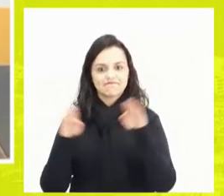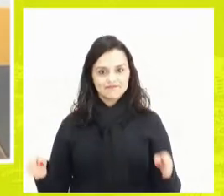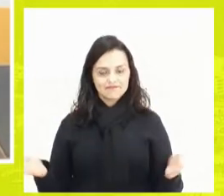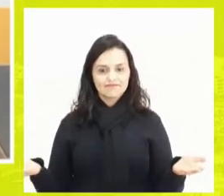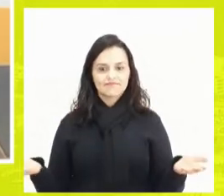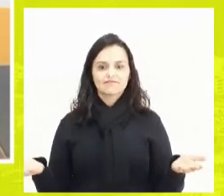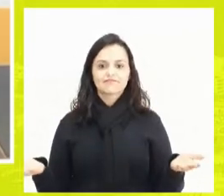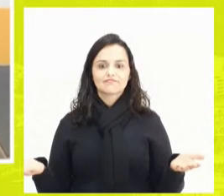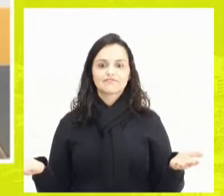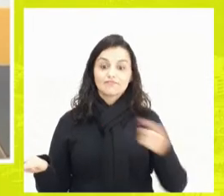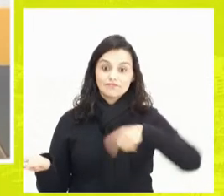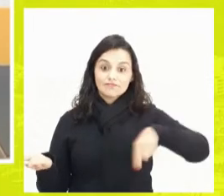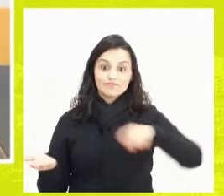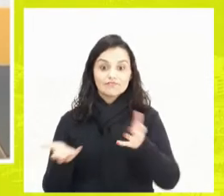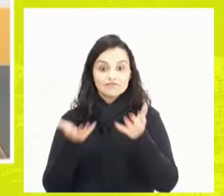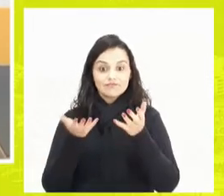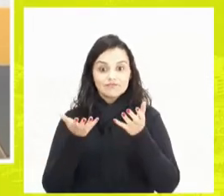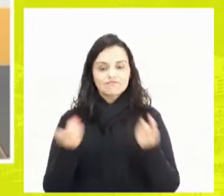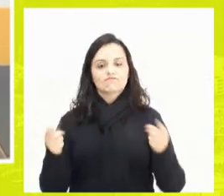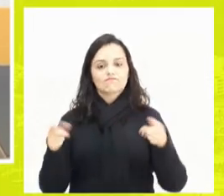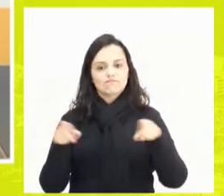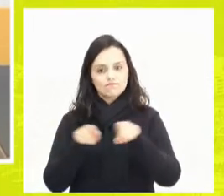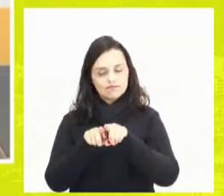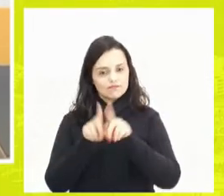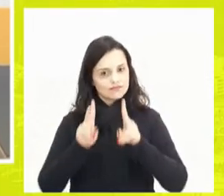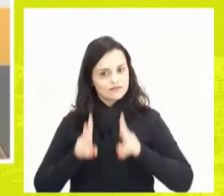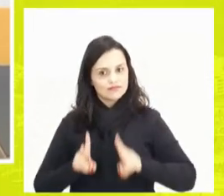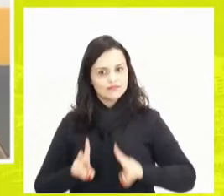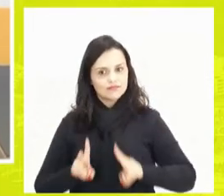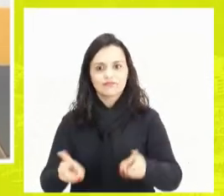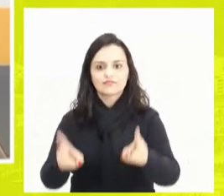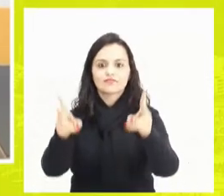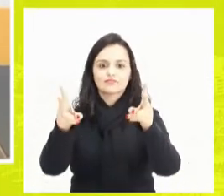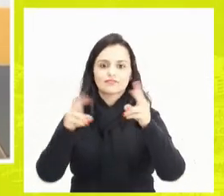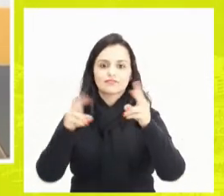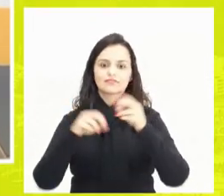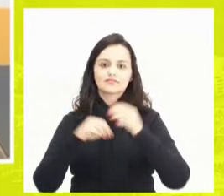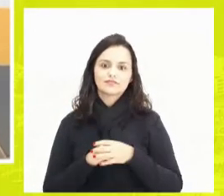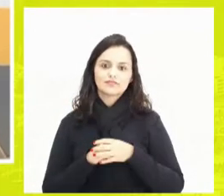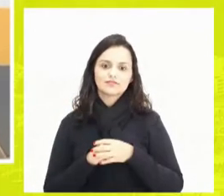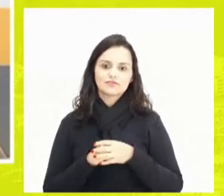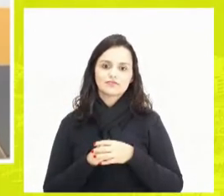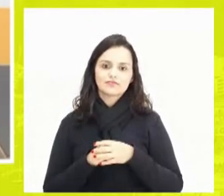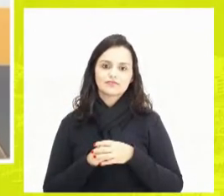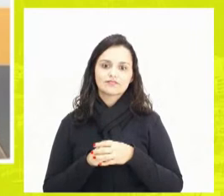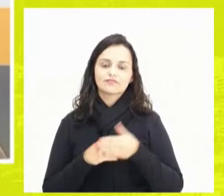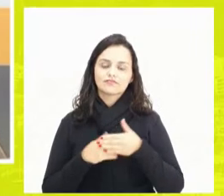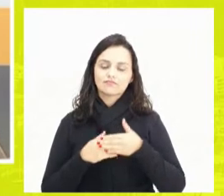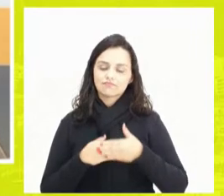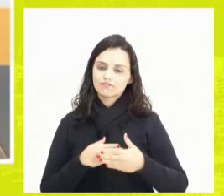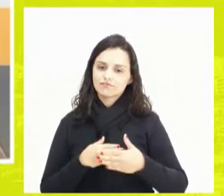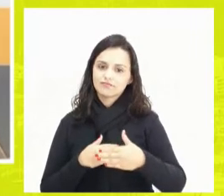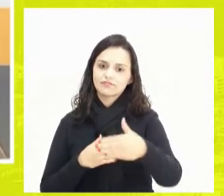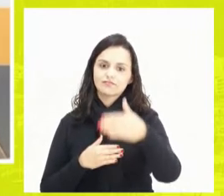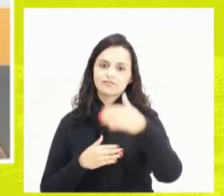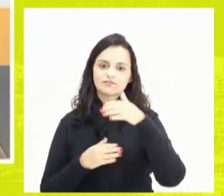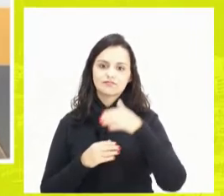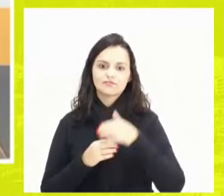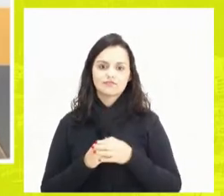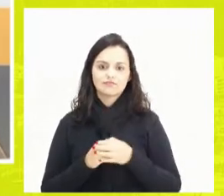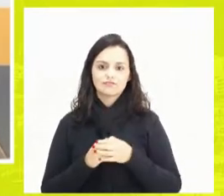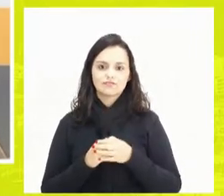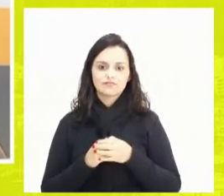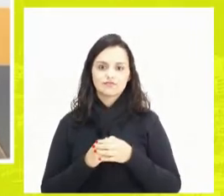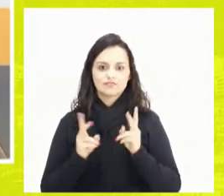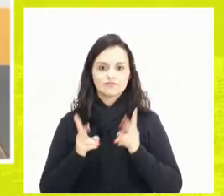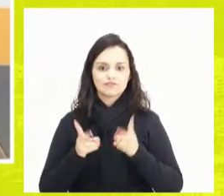we hope to continue partnership with this network to more constant consistently be